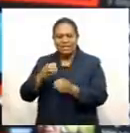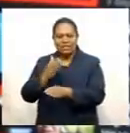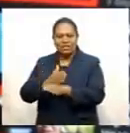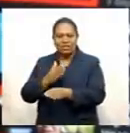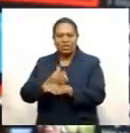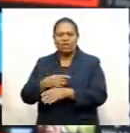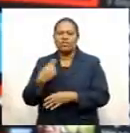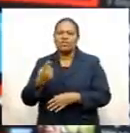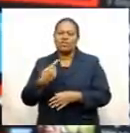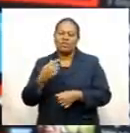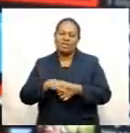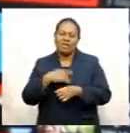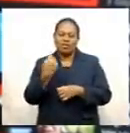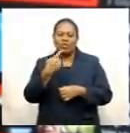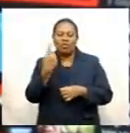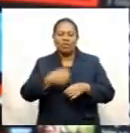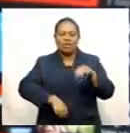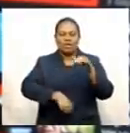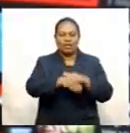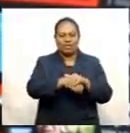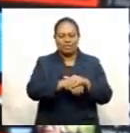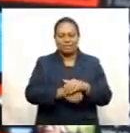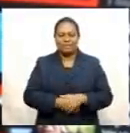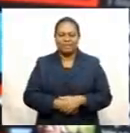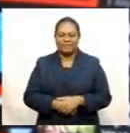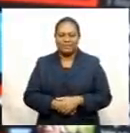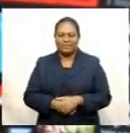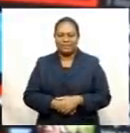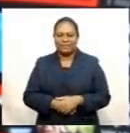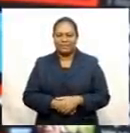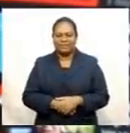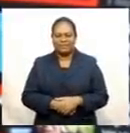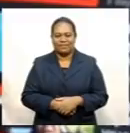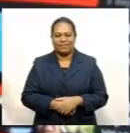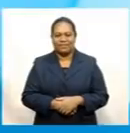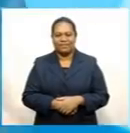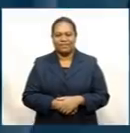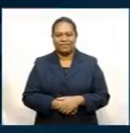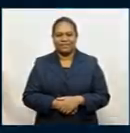who makes it to the top 5 spots. Lena Reese, FBC News.